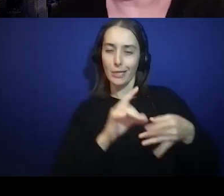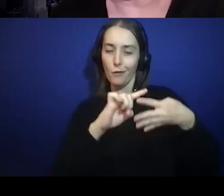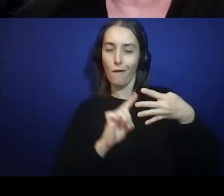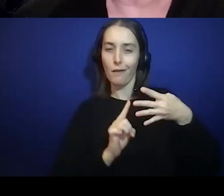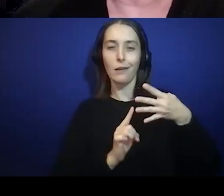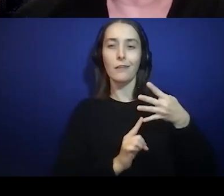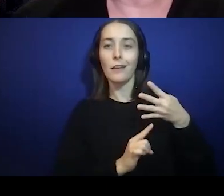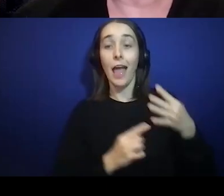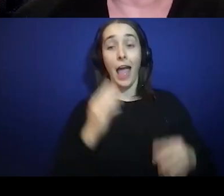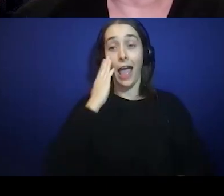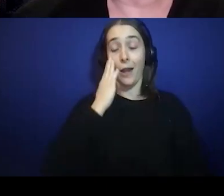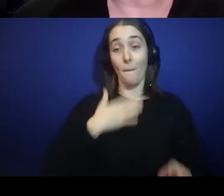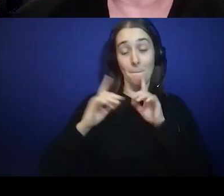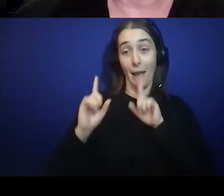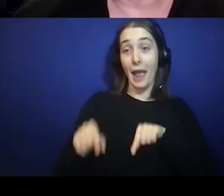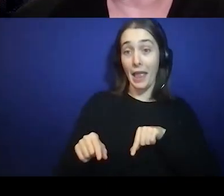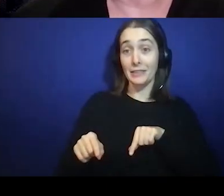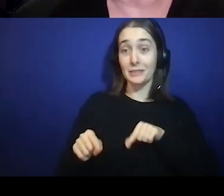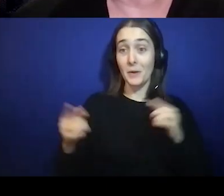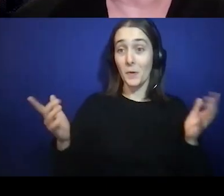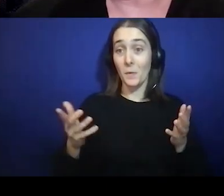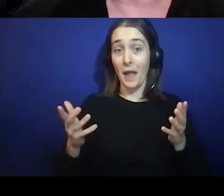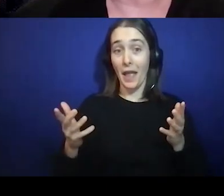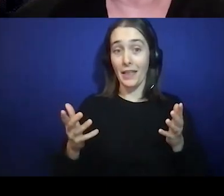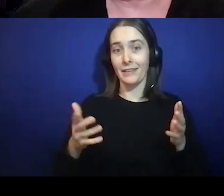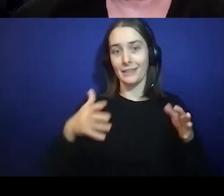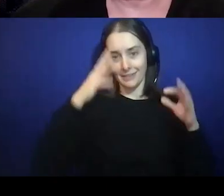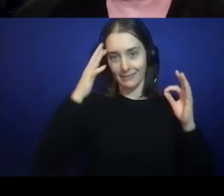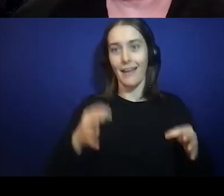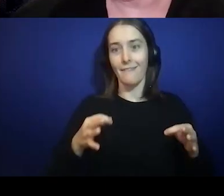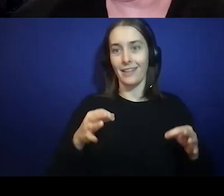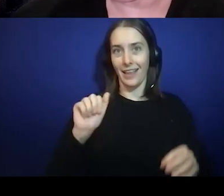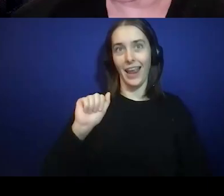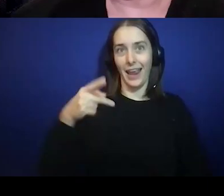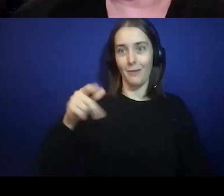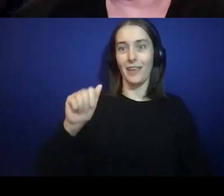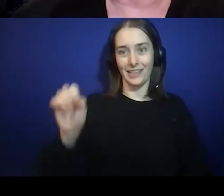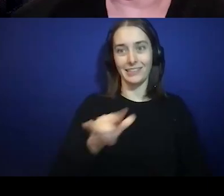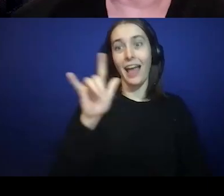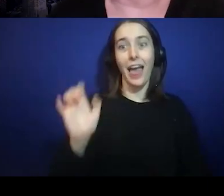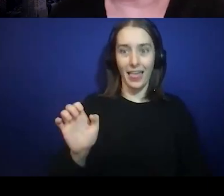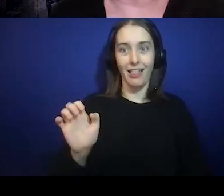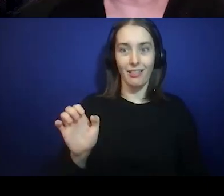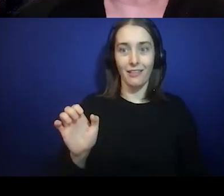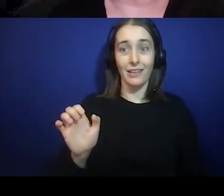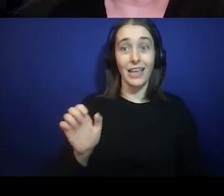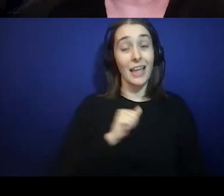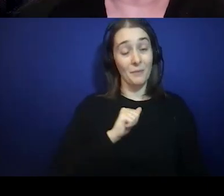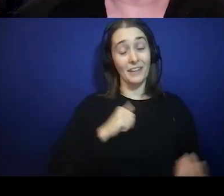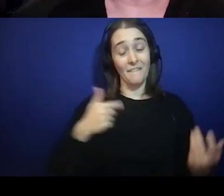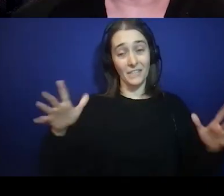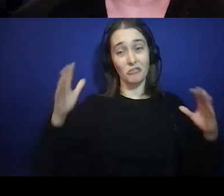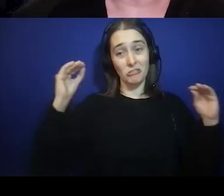would have said. For me, it would have definitely been the APA style. And I say that as someone who taught